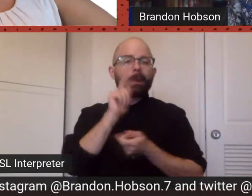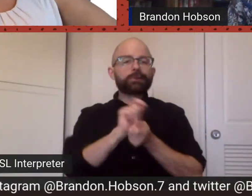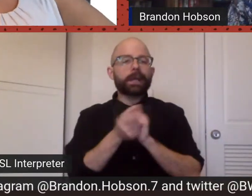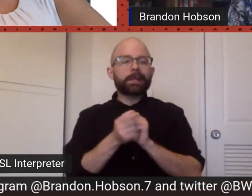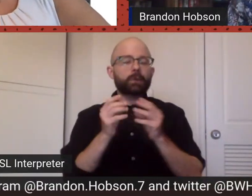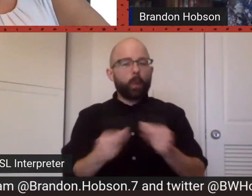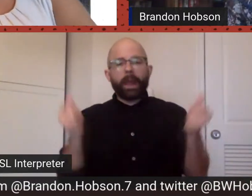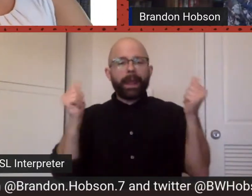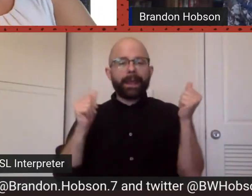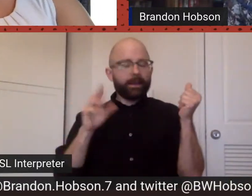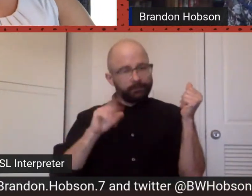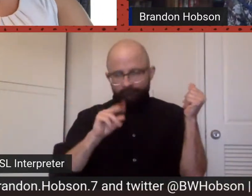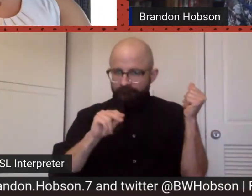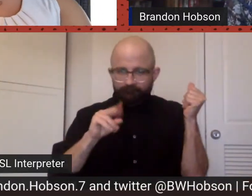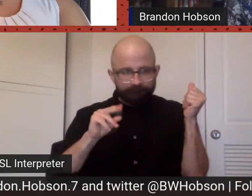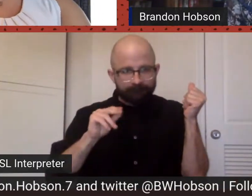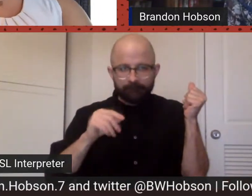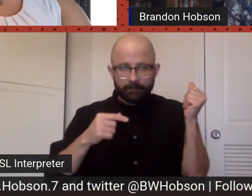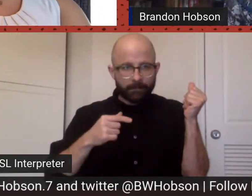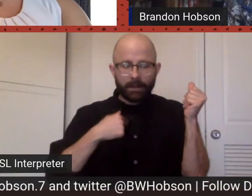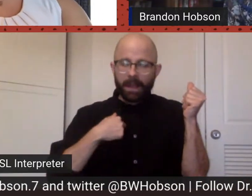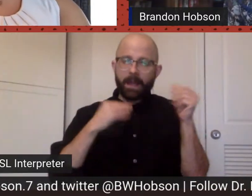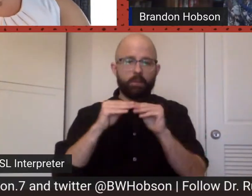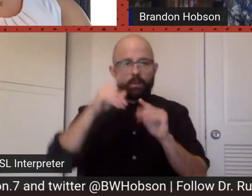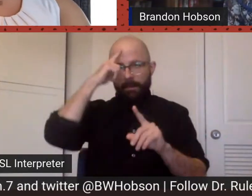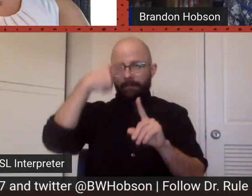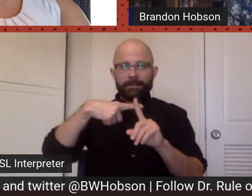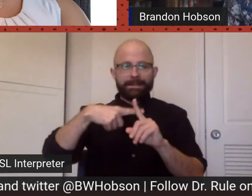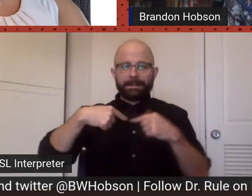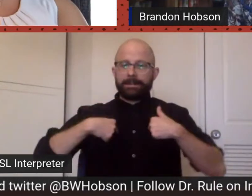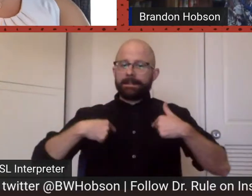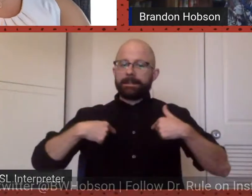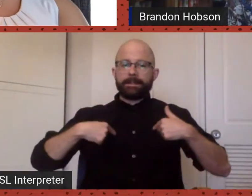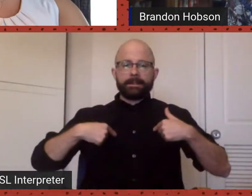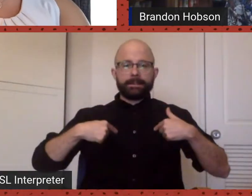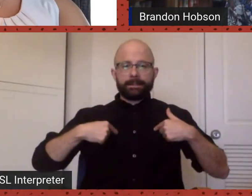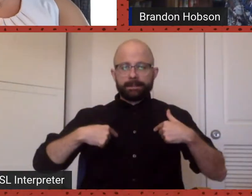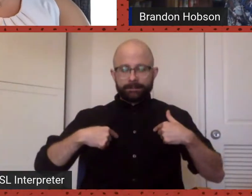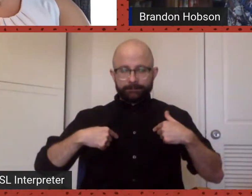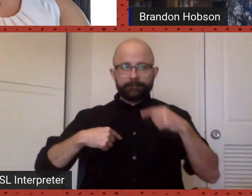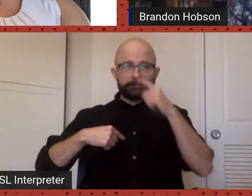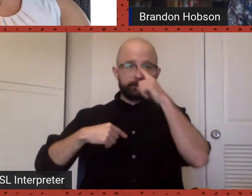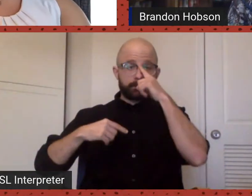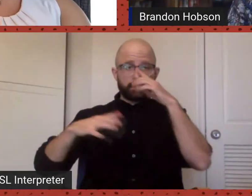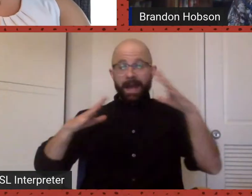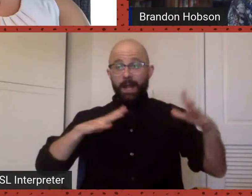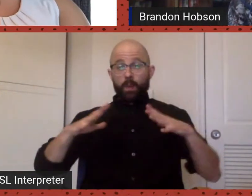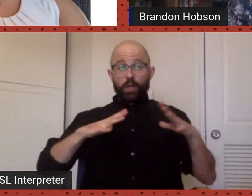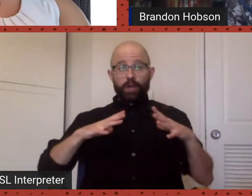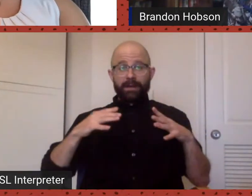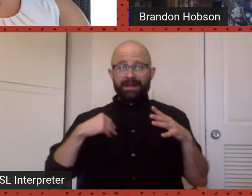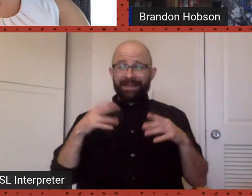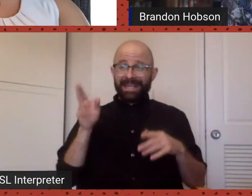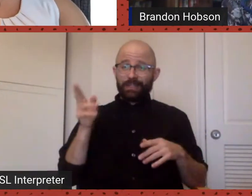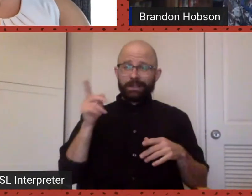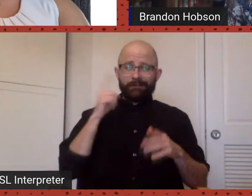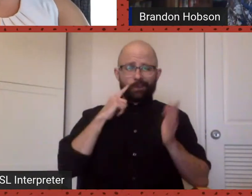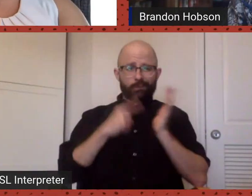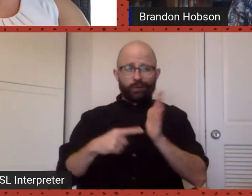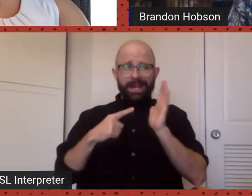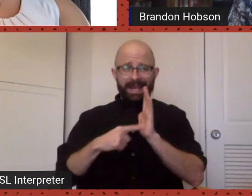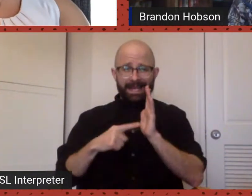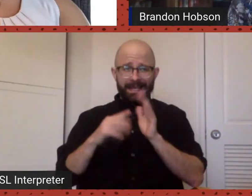I don't. I remain more optimistic. And you know, Hollywood has a history of portraying natives